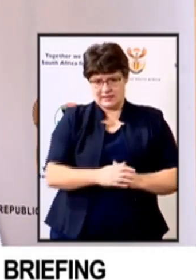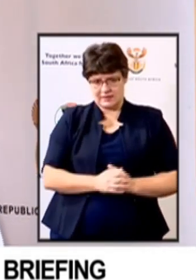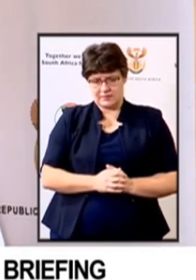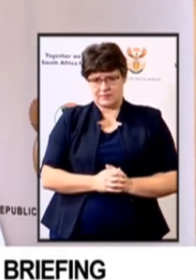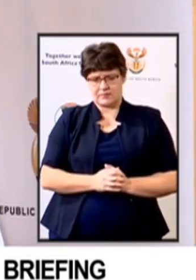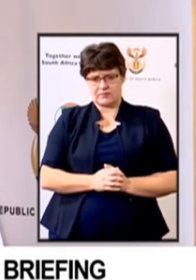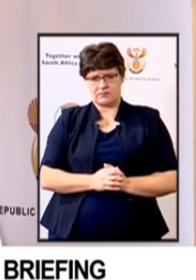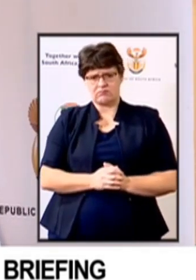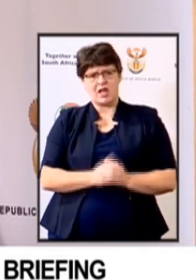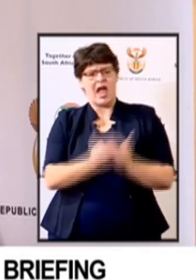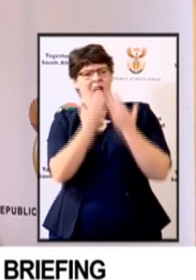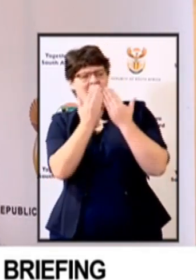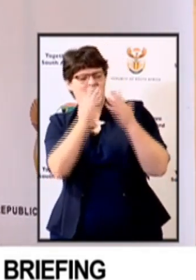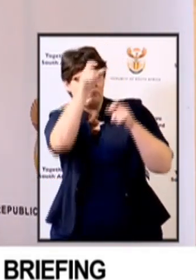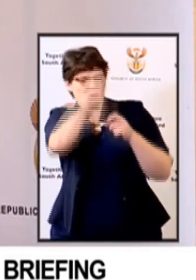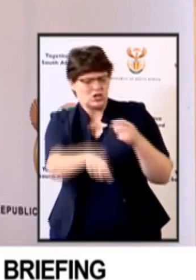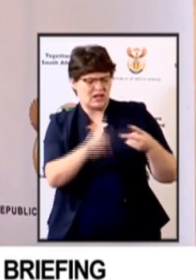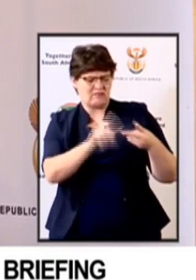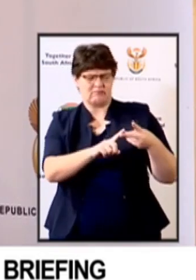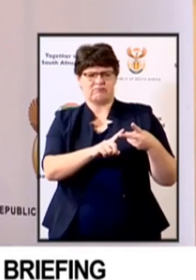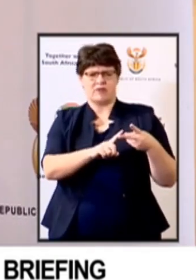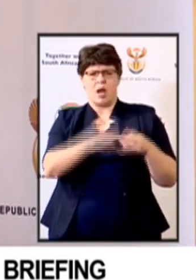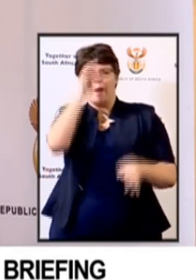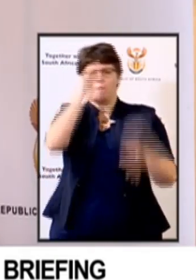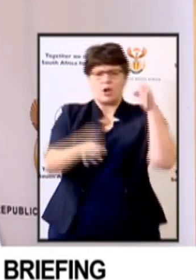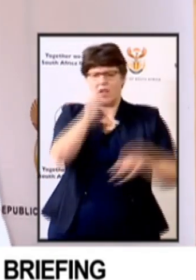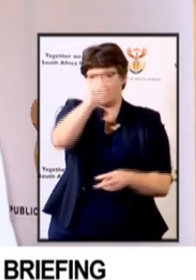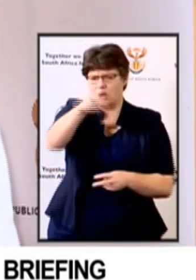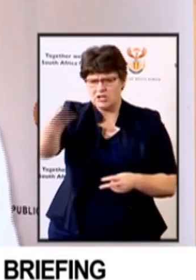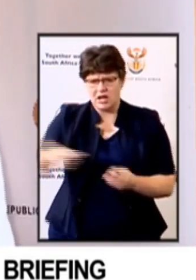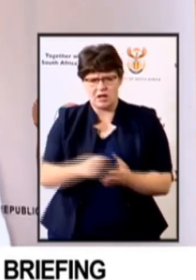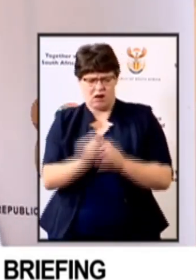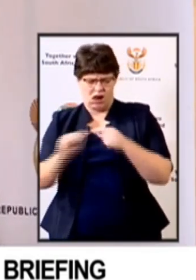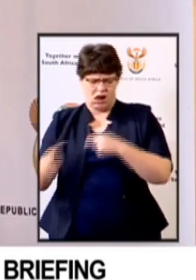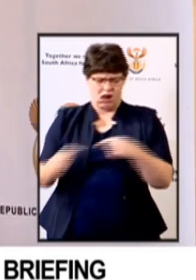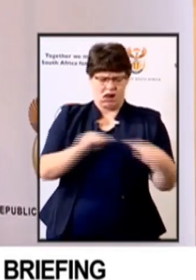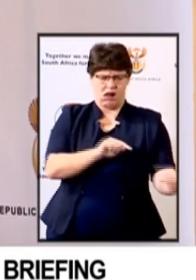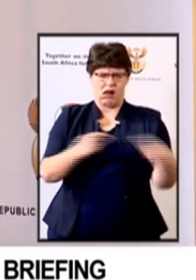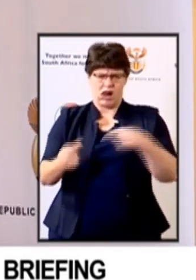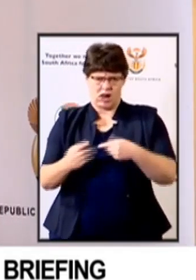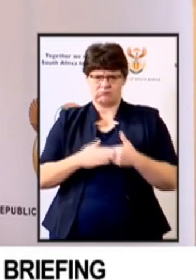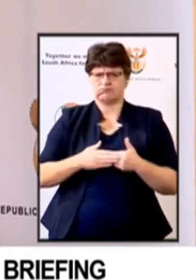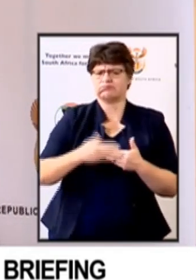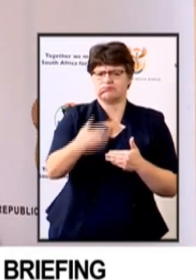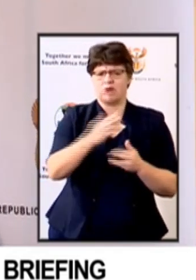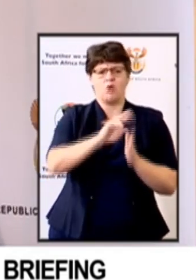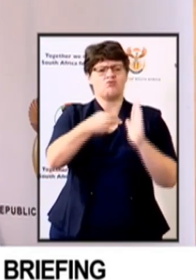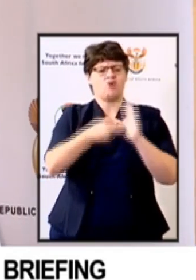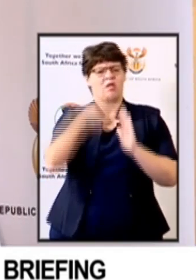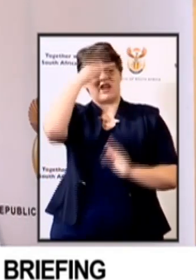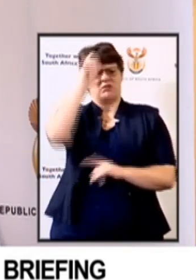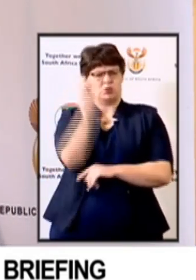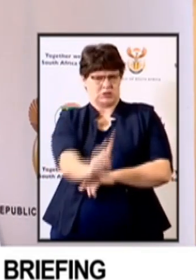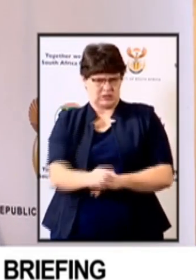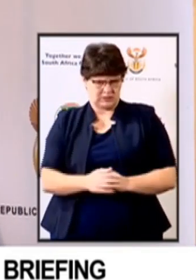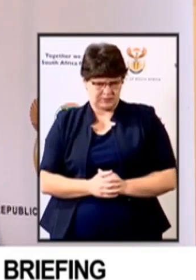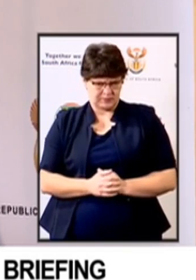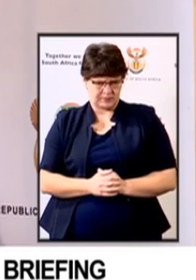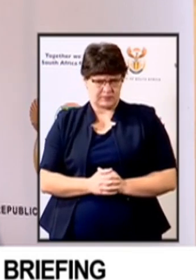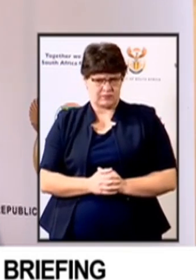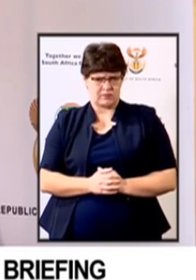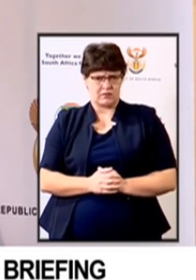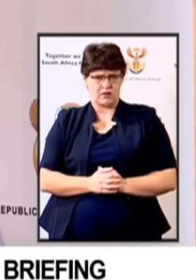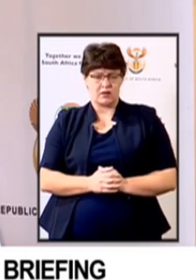Academics and politicians globally have debated the role of the state over time, including at times